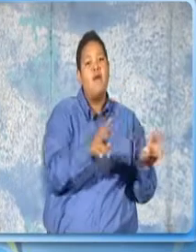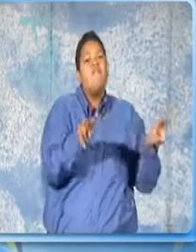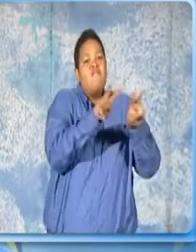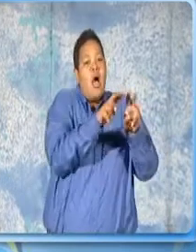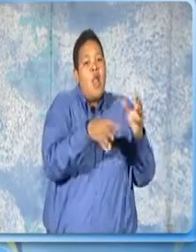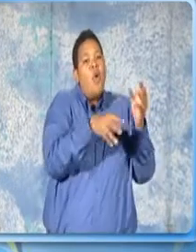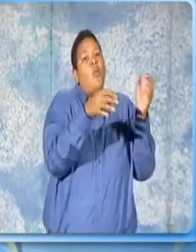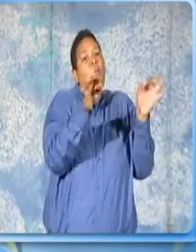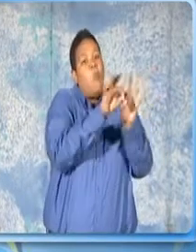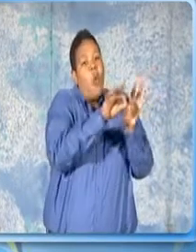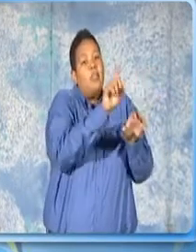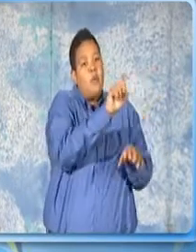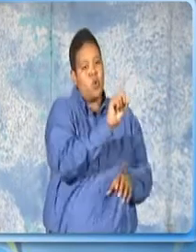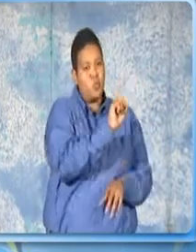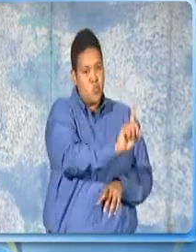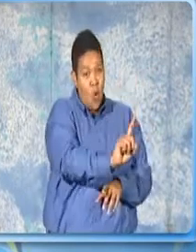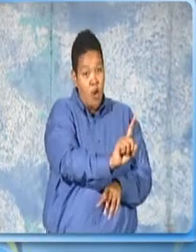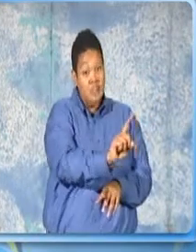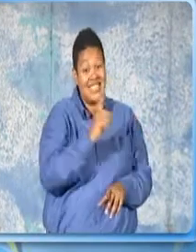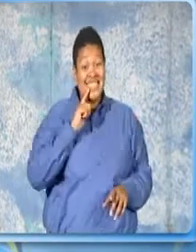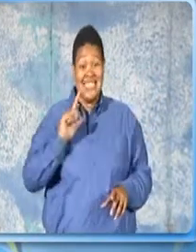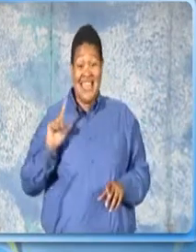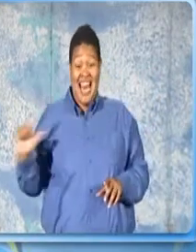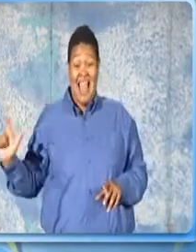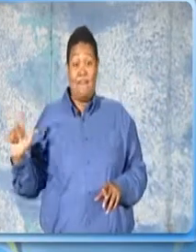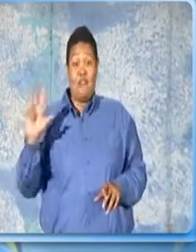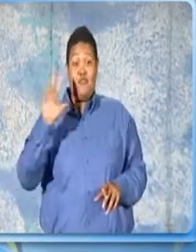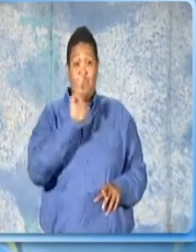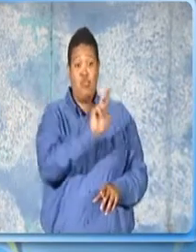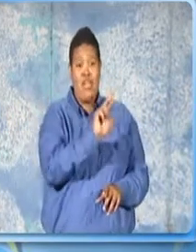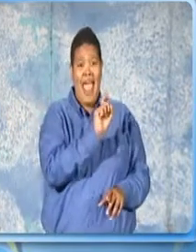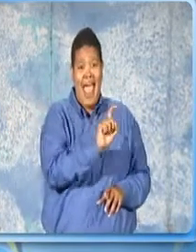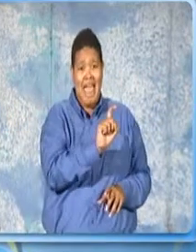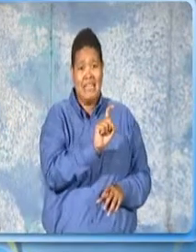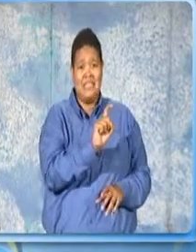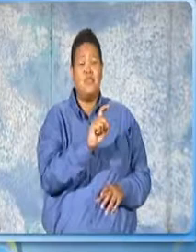Since on the left side our variable term is 3x, which